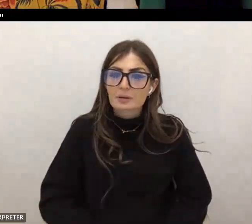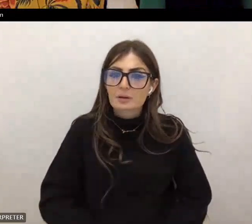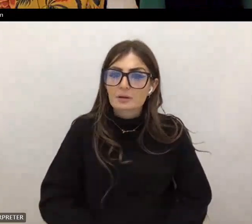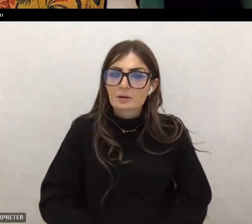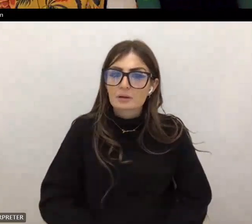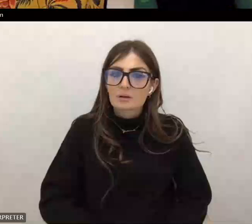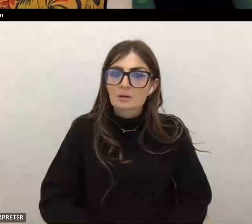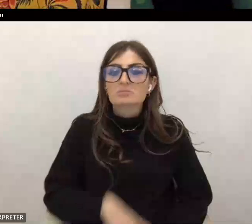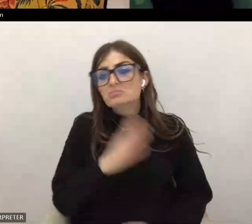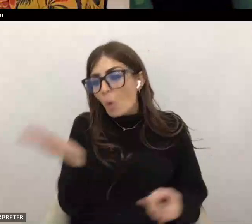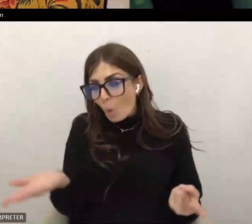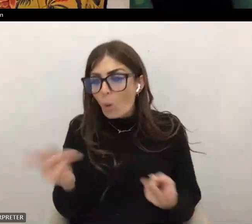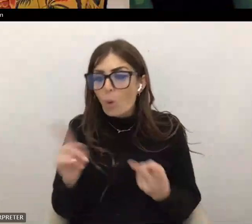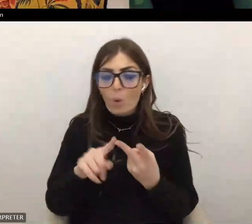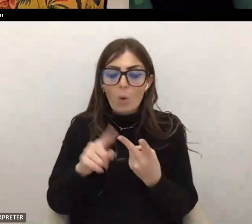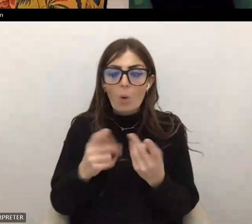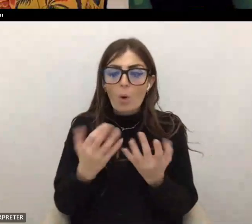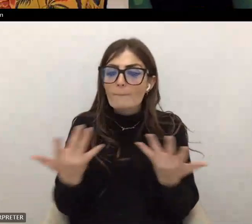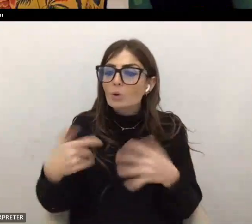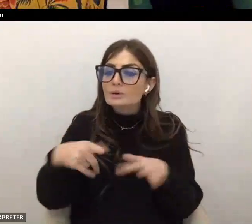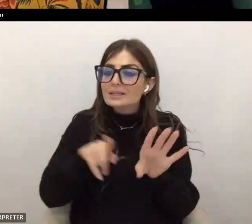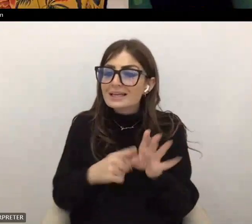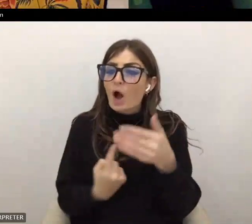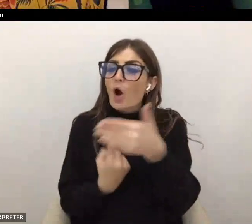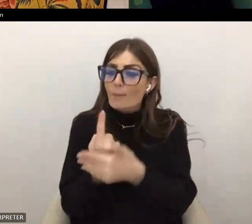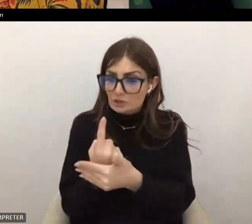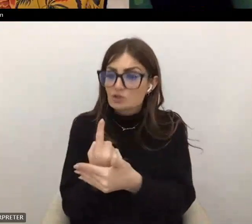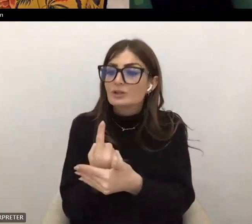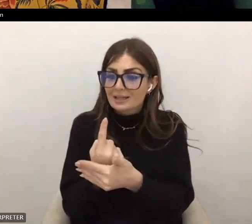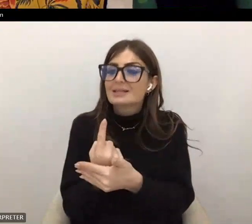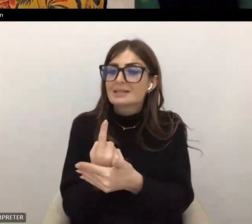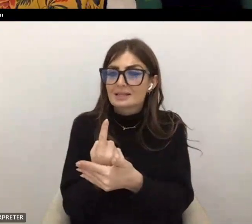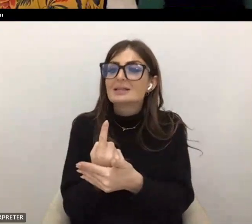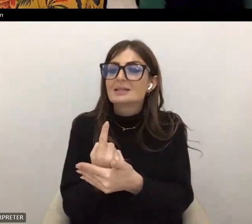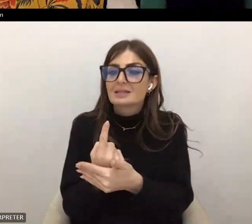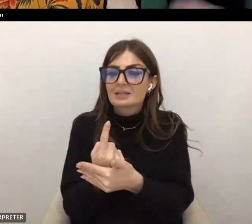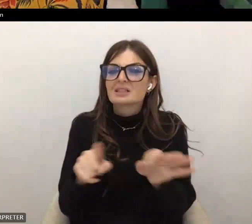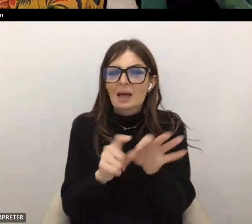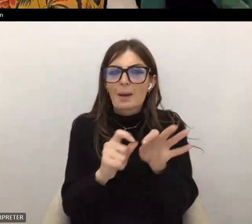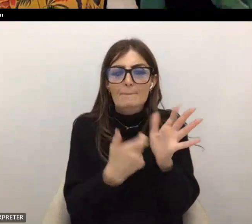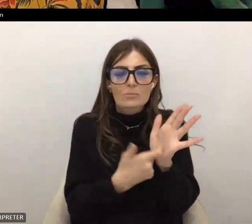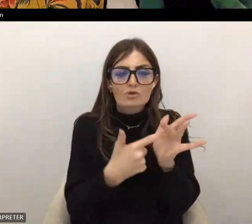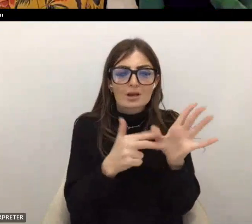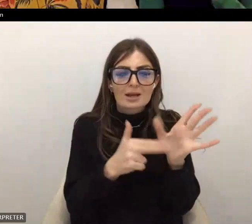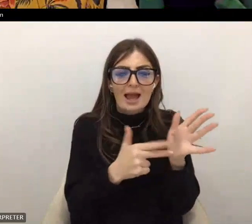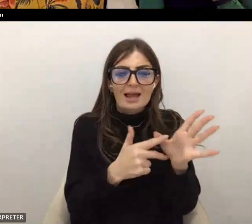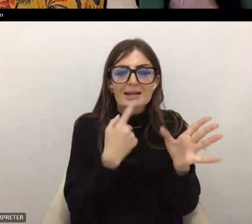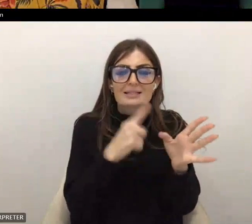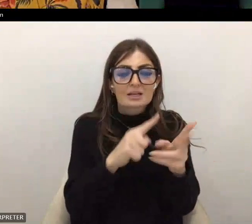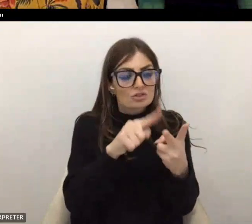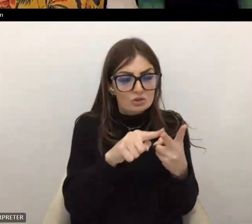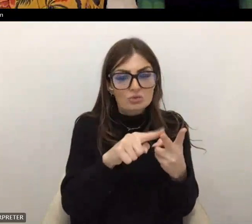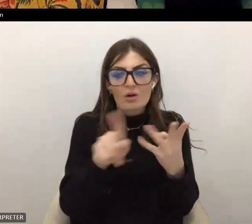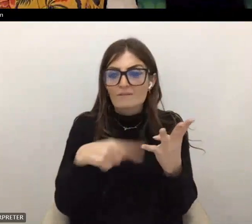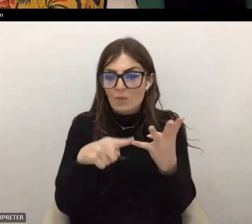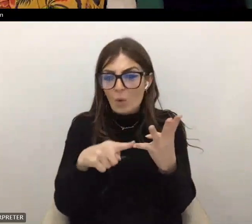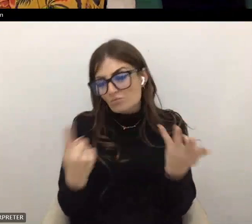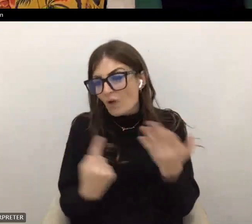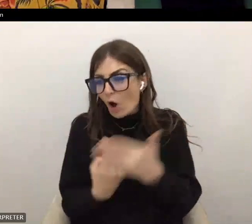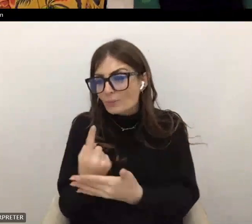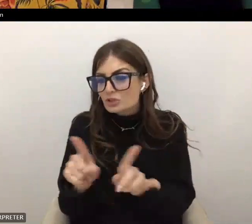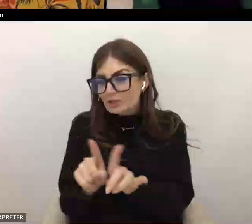Alternatively, they could look at multi-year opportunities, and as Brianna's talked through, the 2-year, the 4-year opportunities